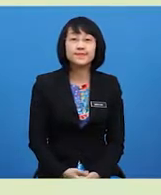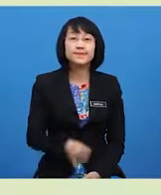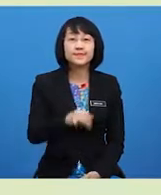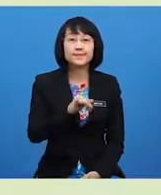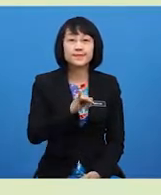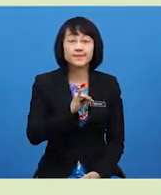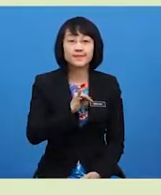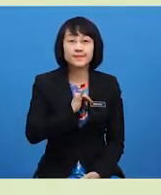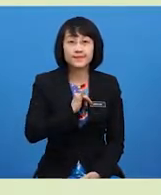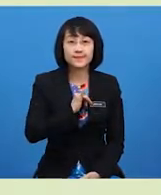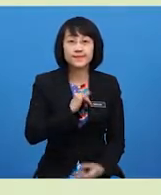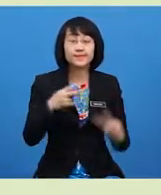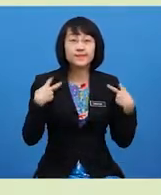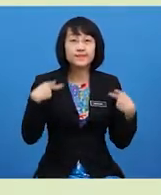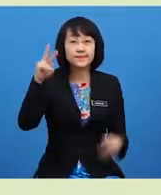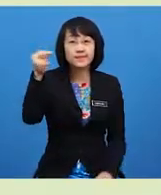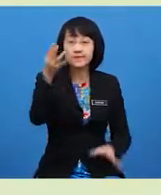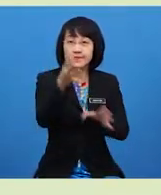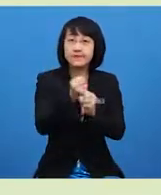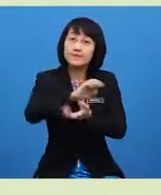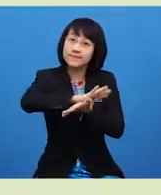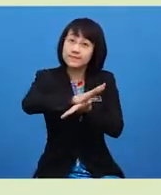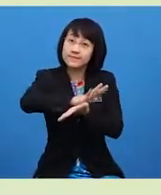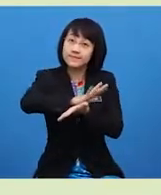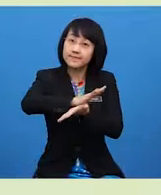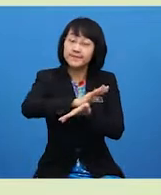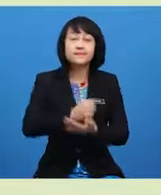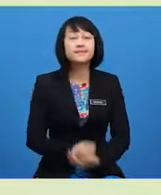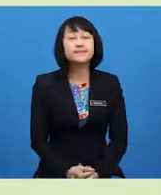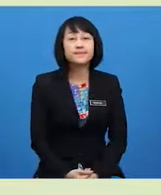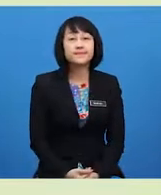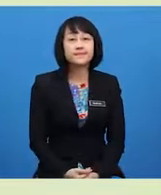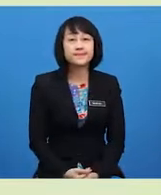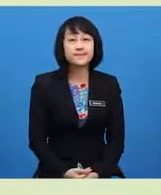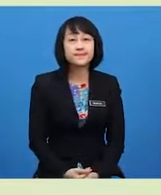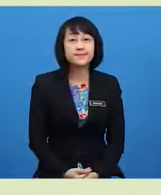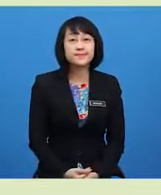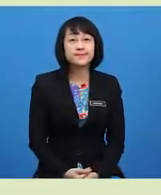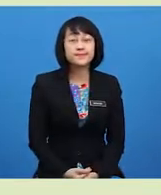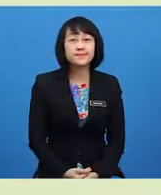I haven't got cheese.